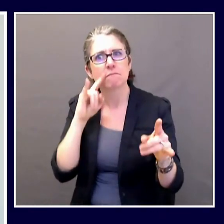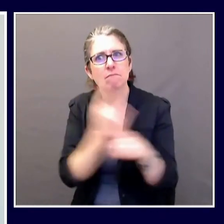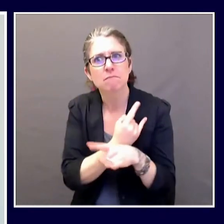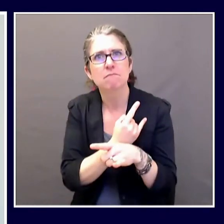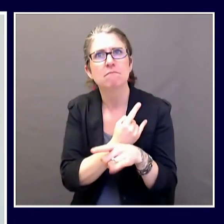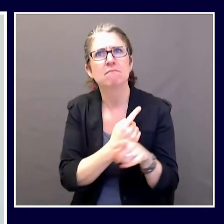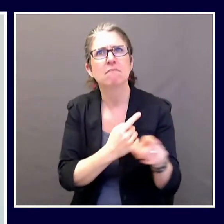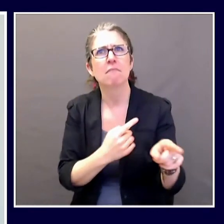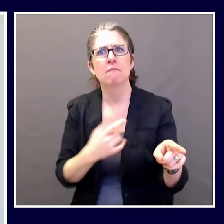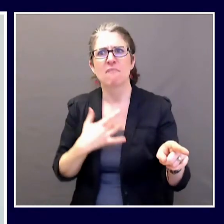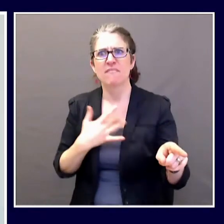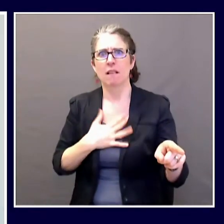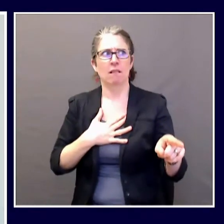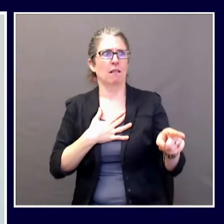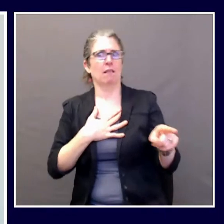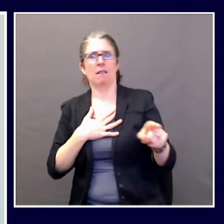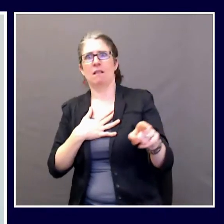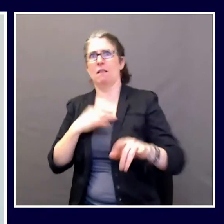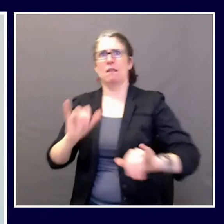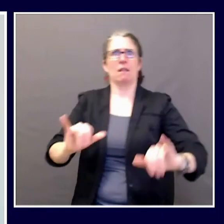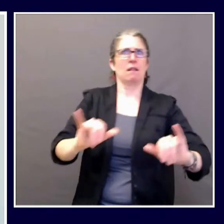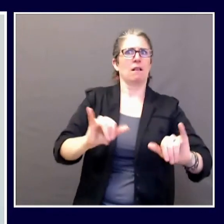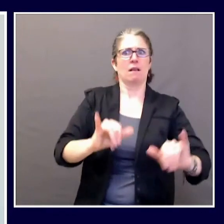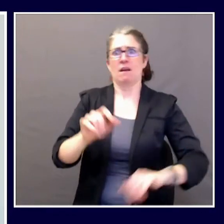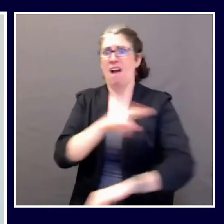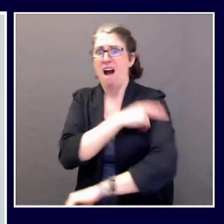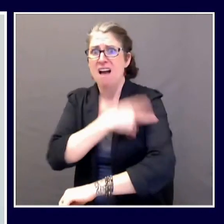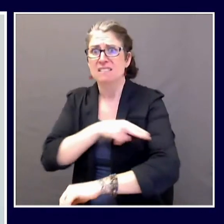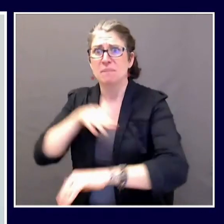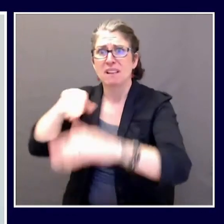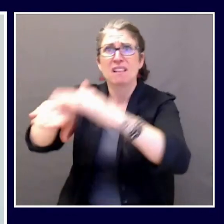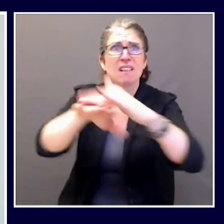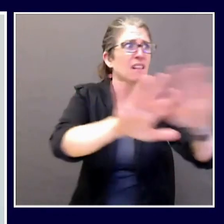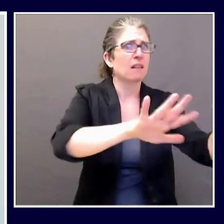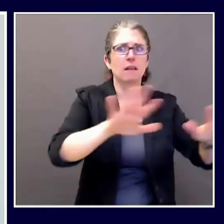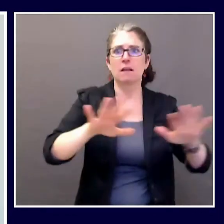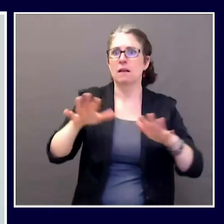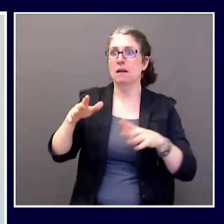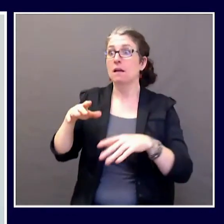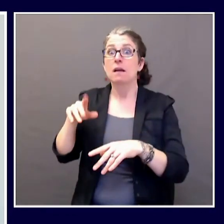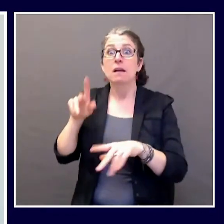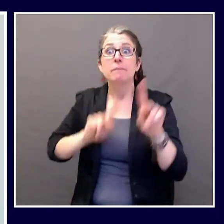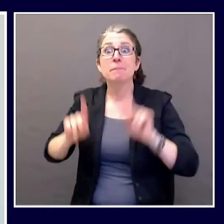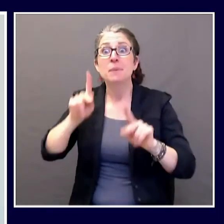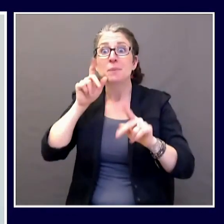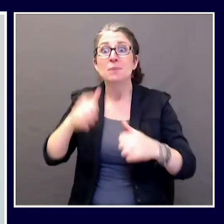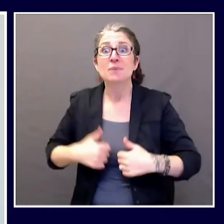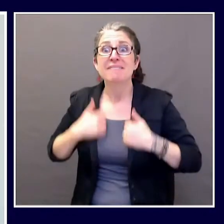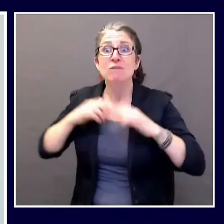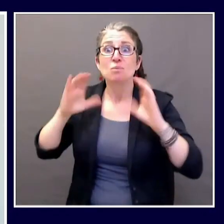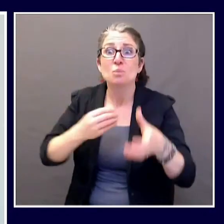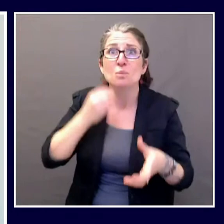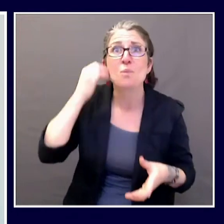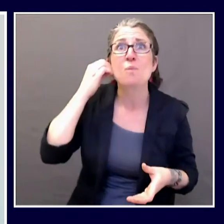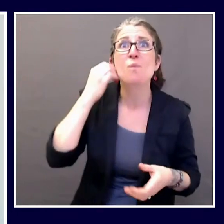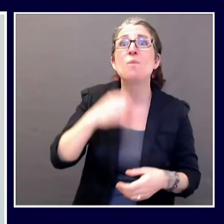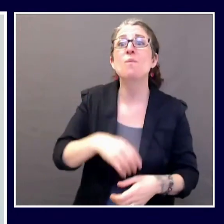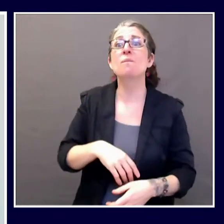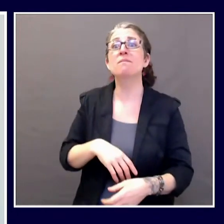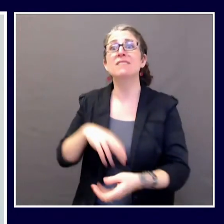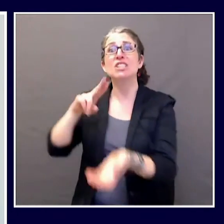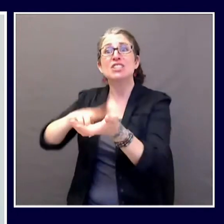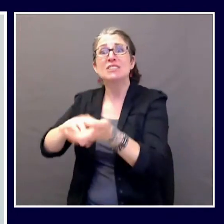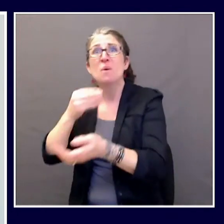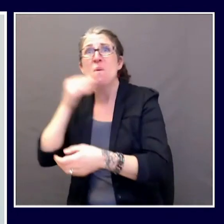experts, all of our hospitals to get them ready for that potential surge of cases that came a little bit in May. But then again,